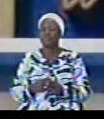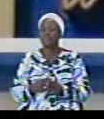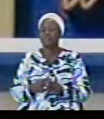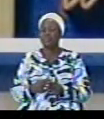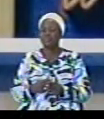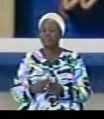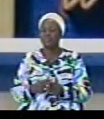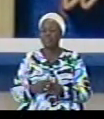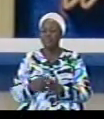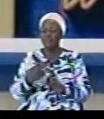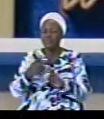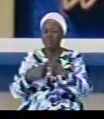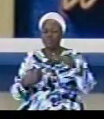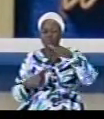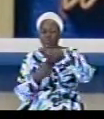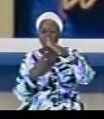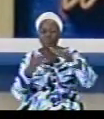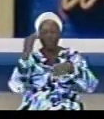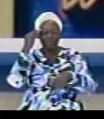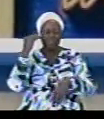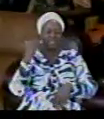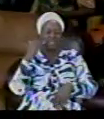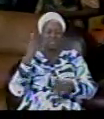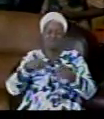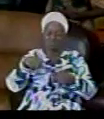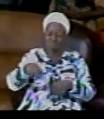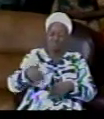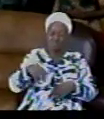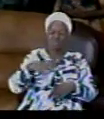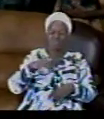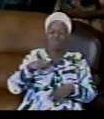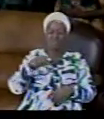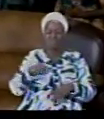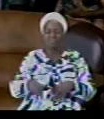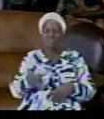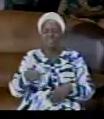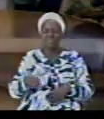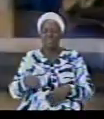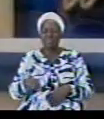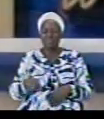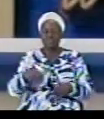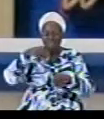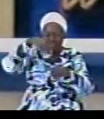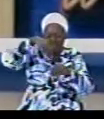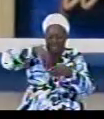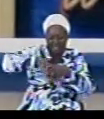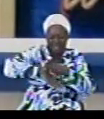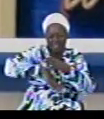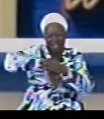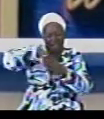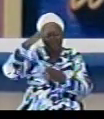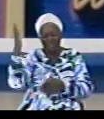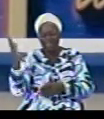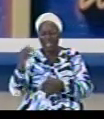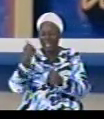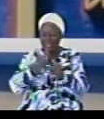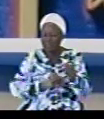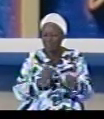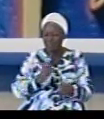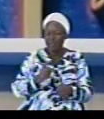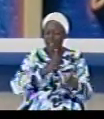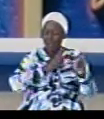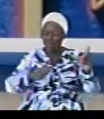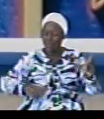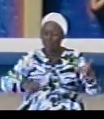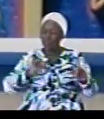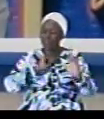From the top of the head to the tip of the toe. Internal, external, everywhere. Lord, I